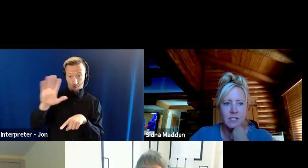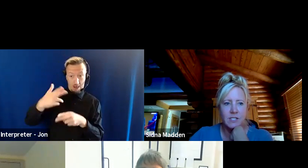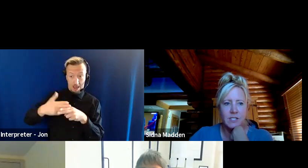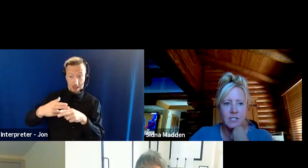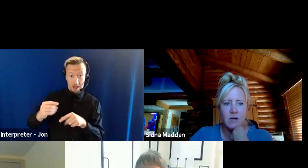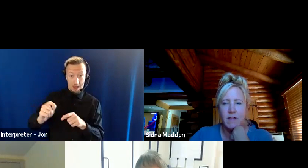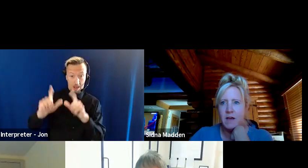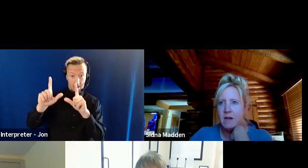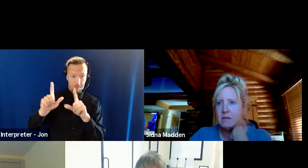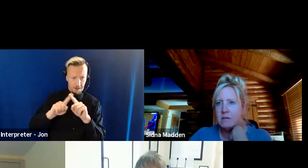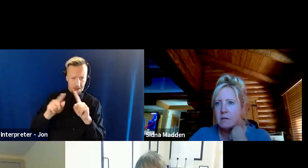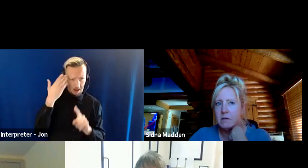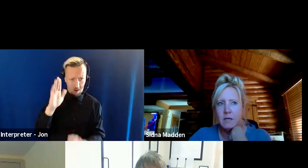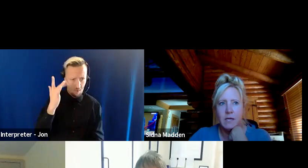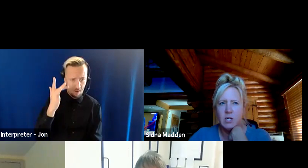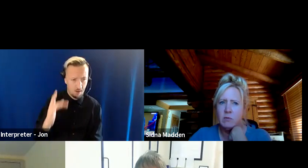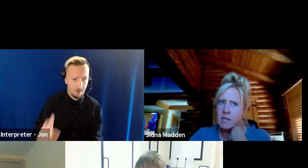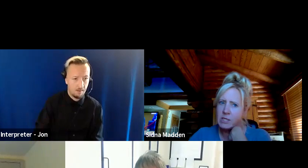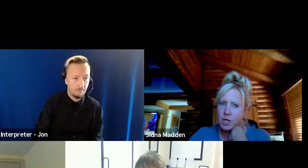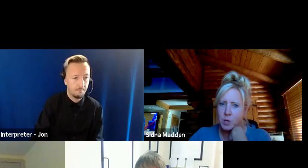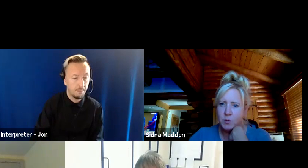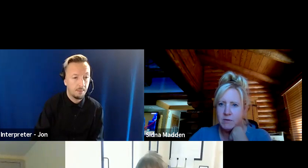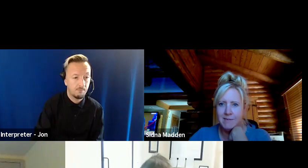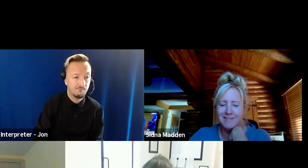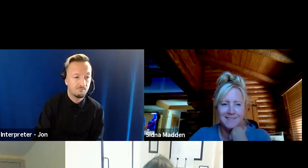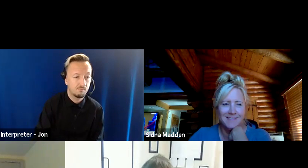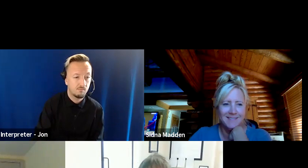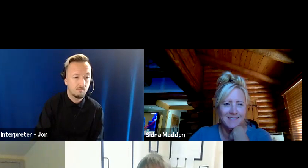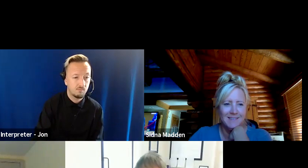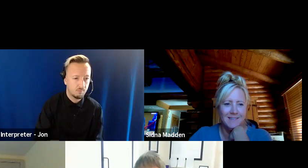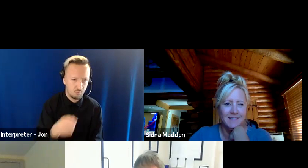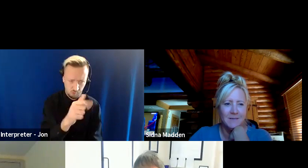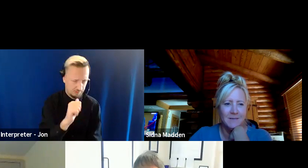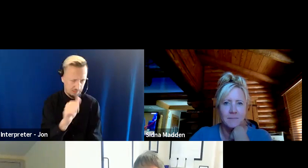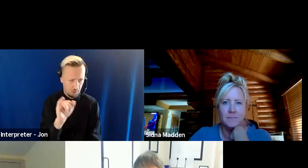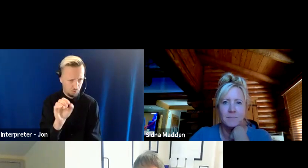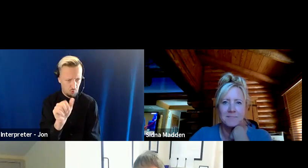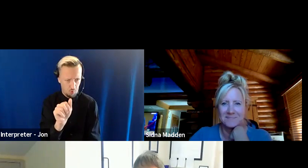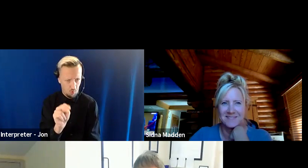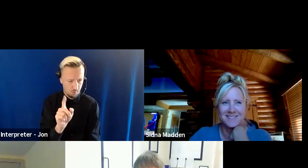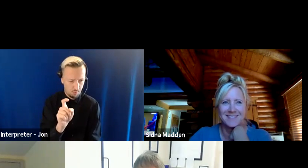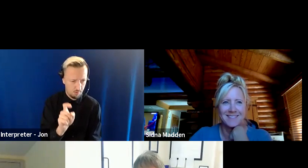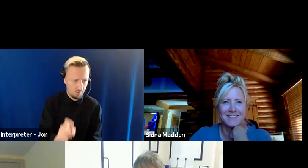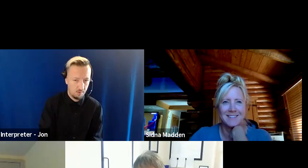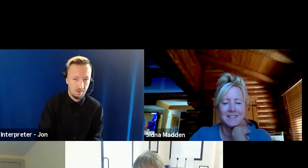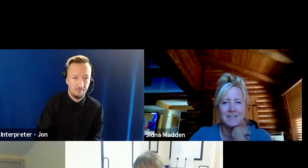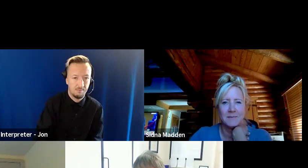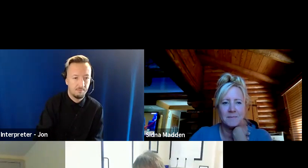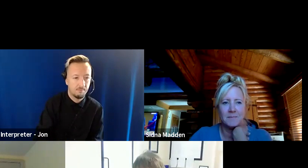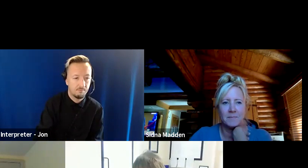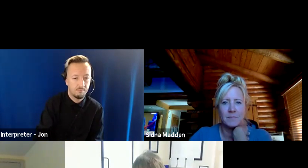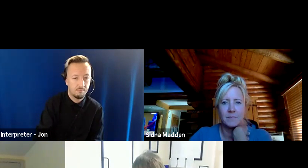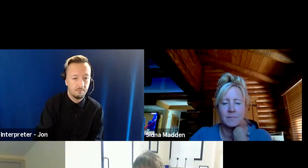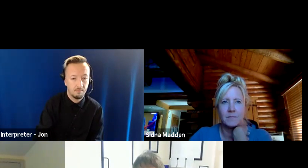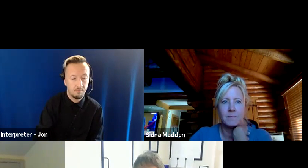I saw that. You don't look like Joan. No, You could rename yourself.